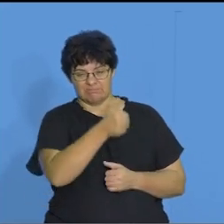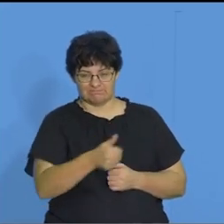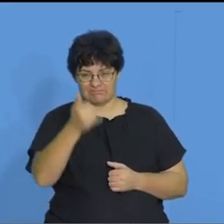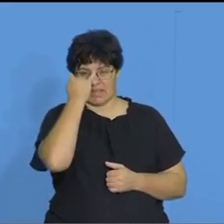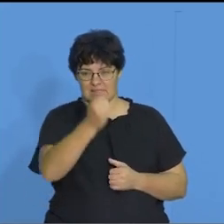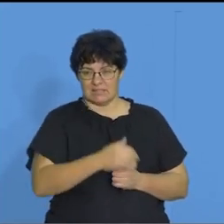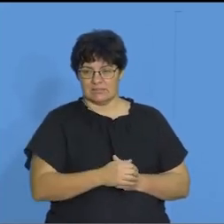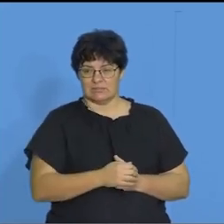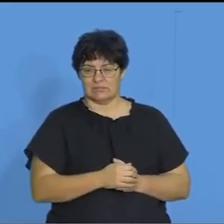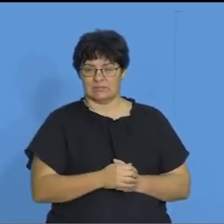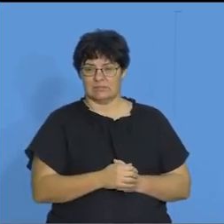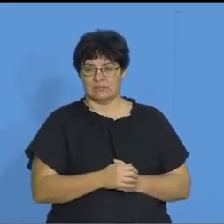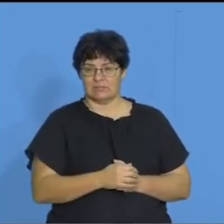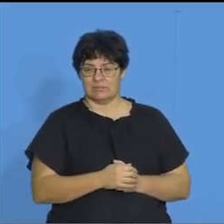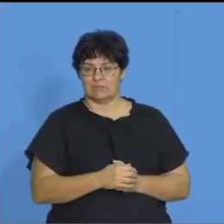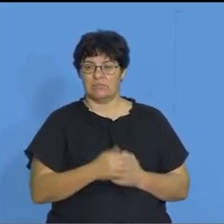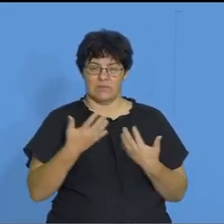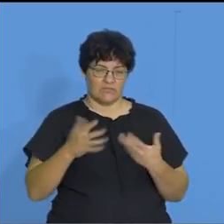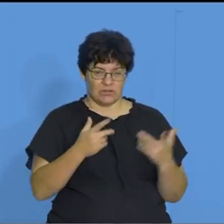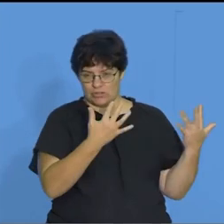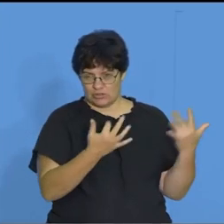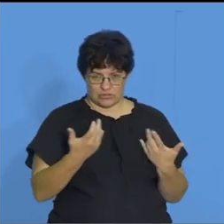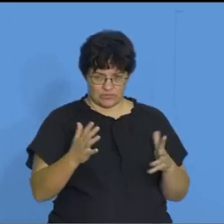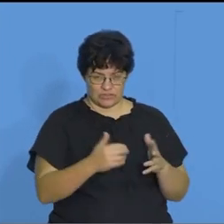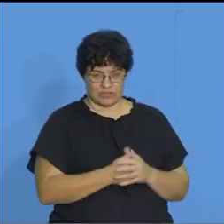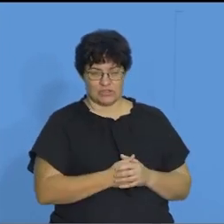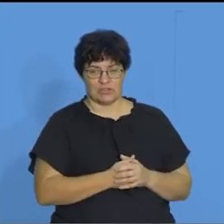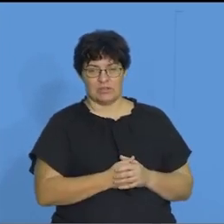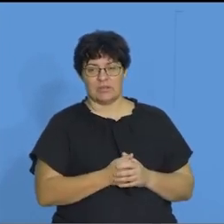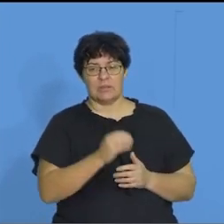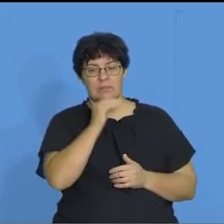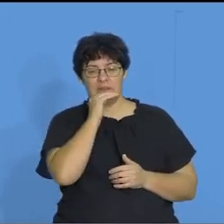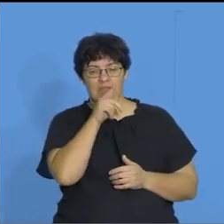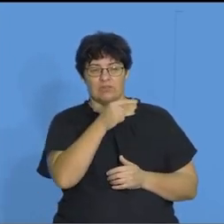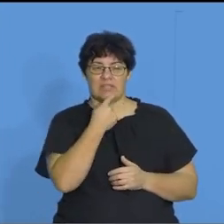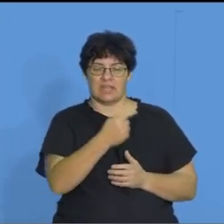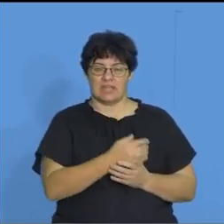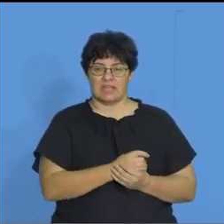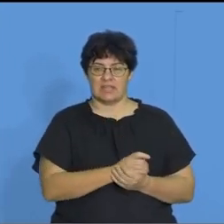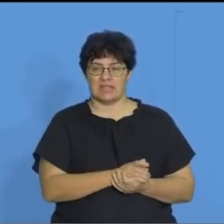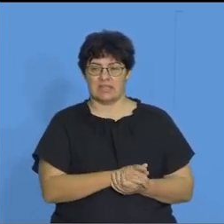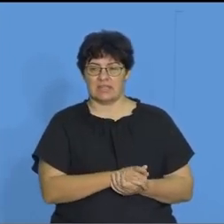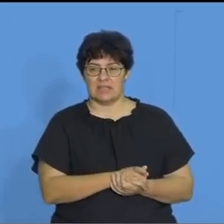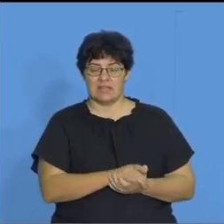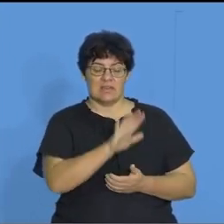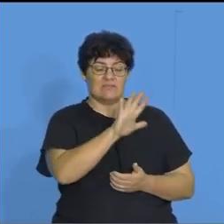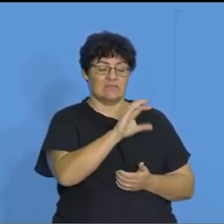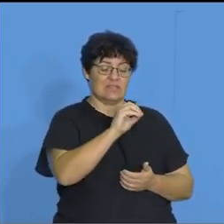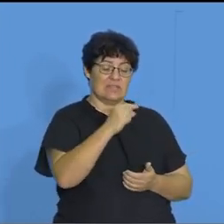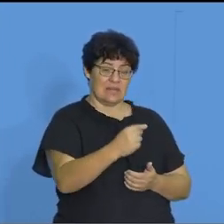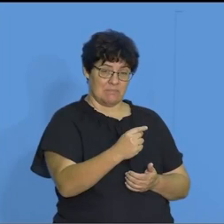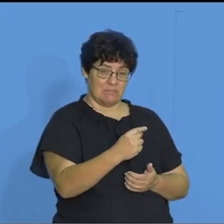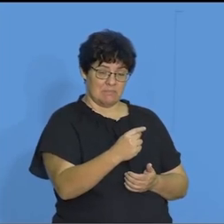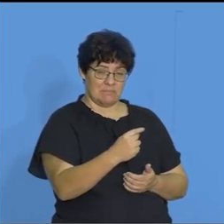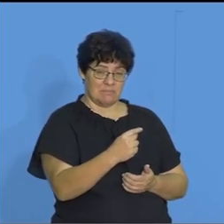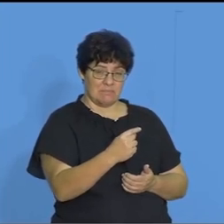main idea in as far as that, okay? So we've done that calculation. So it means that if we're saying that this 50